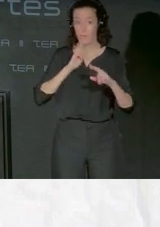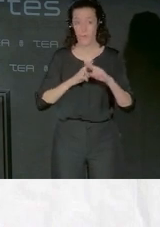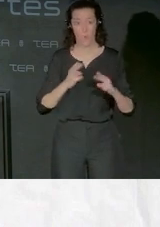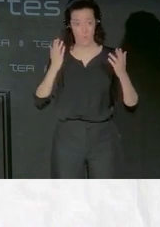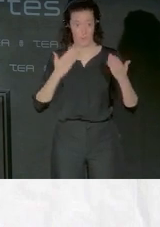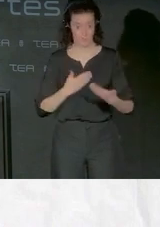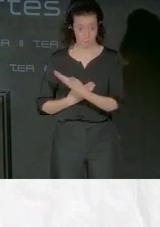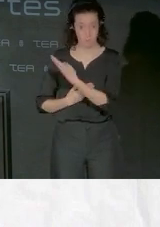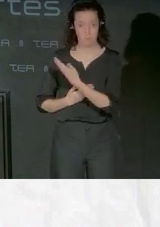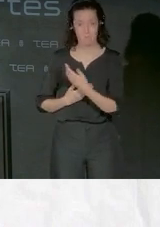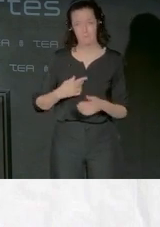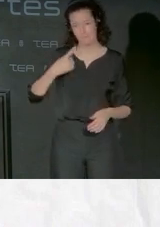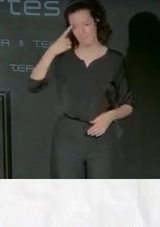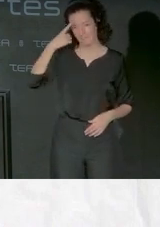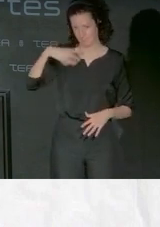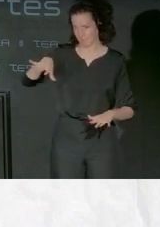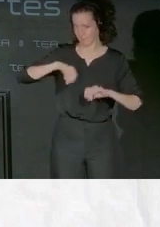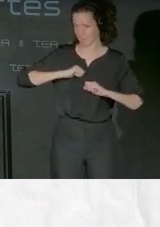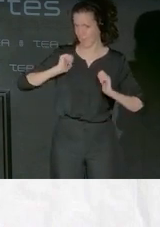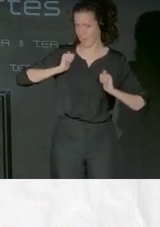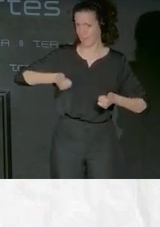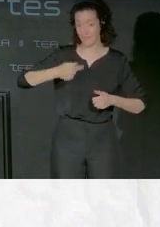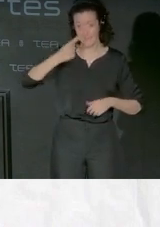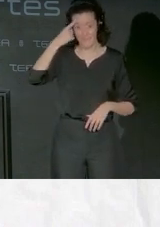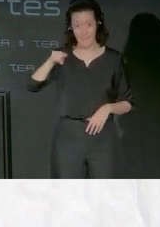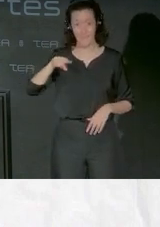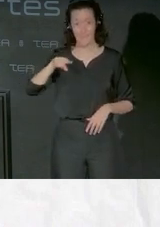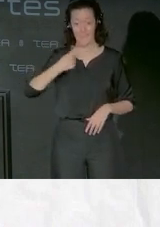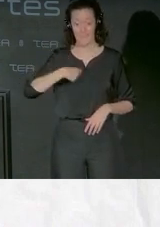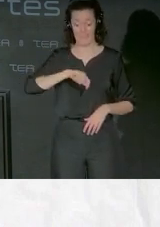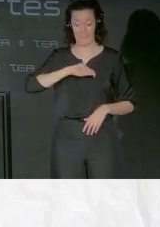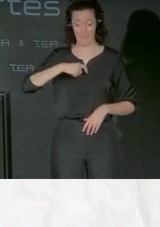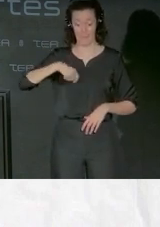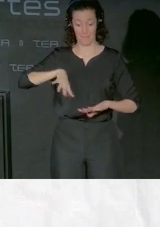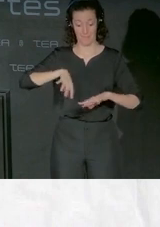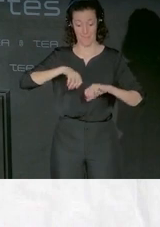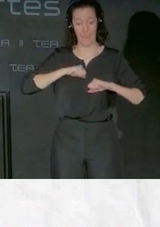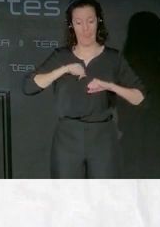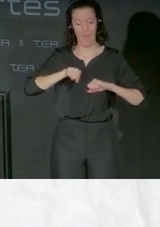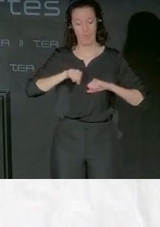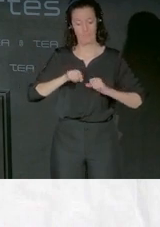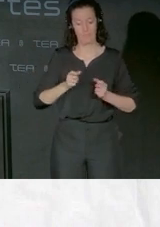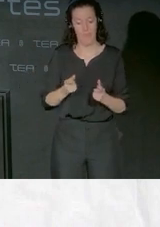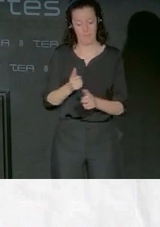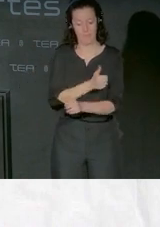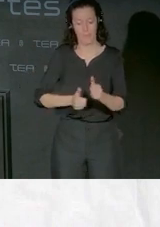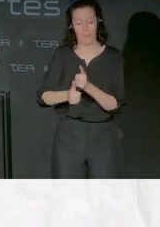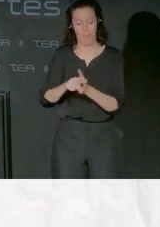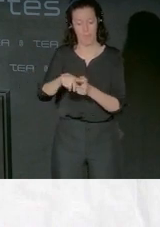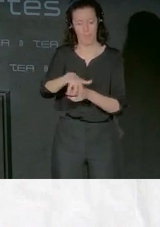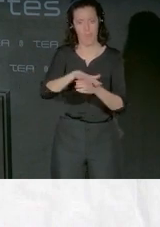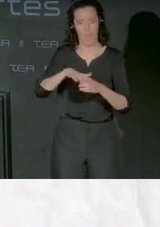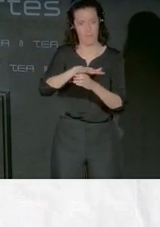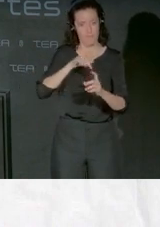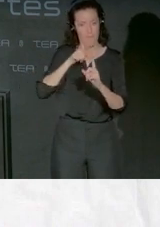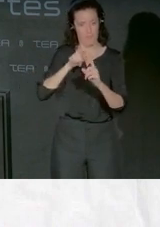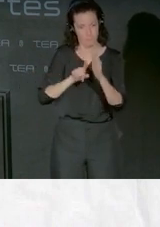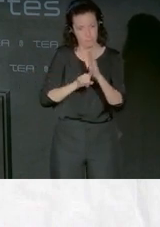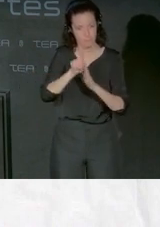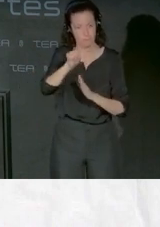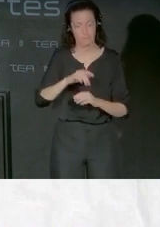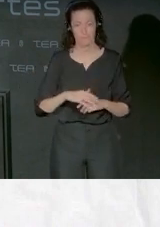its agenda. And in parallel, we have been working with our consultants on this